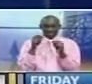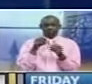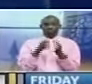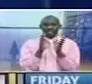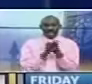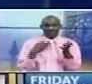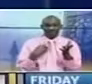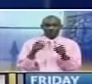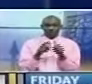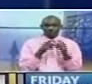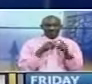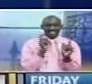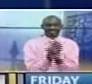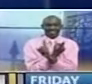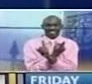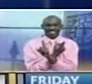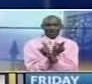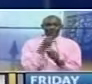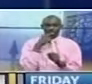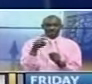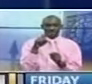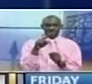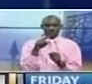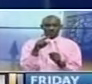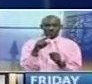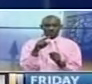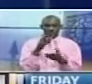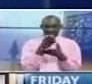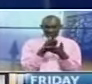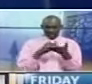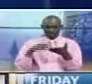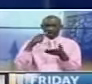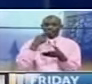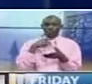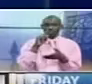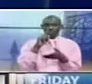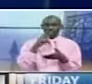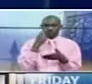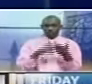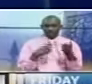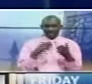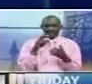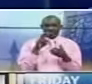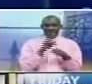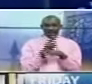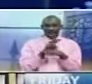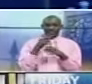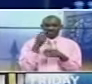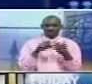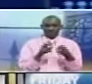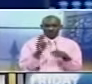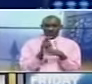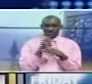have also a difference of pronunciation. Partially, just in part. So the verb is advertise,